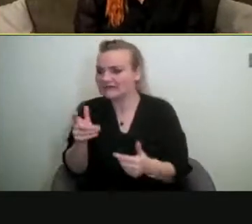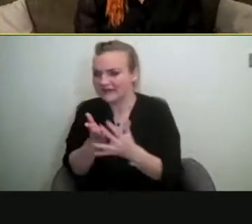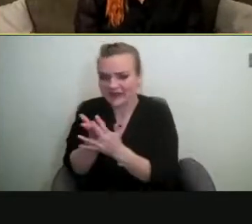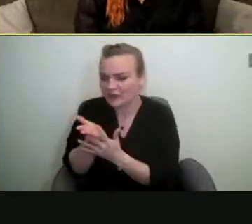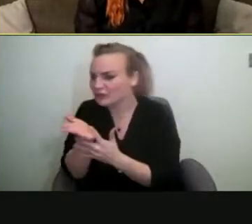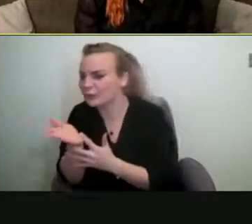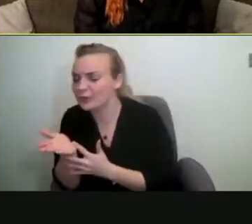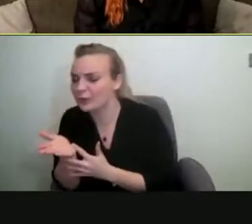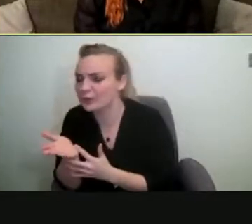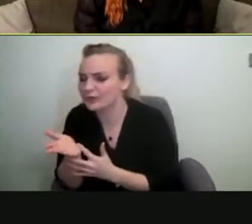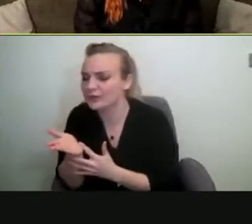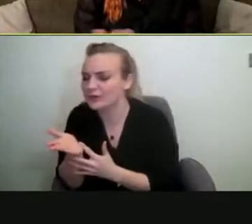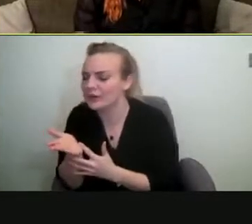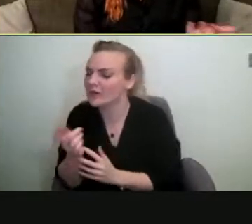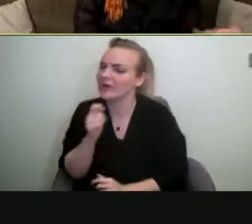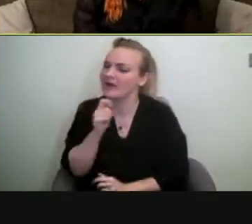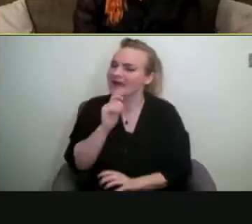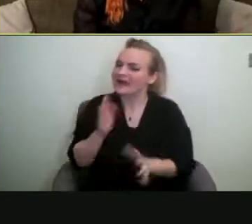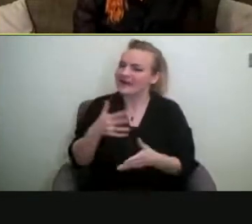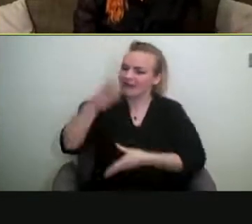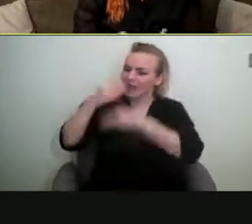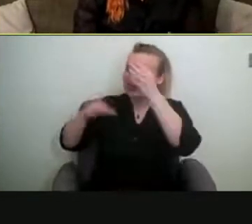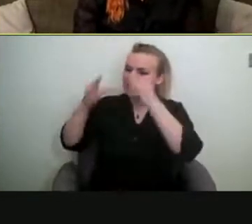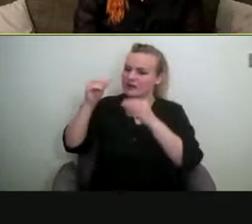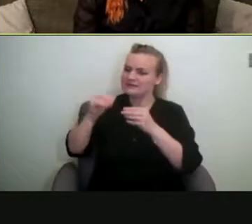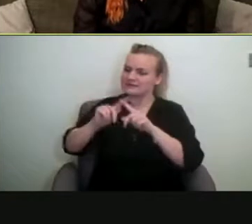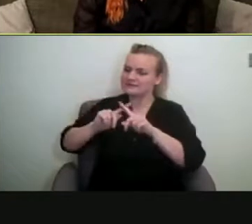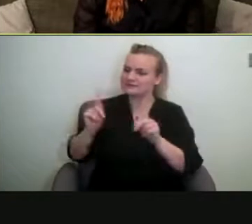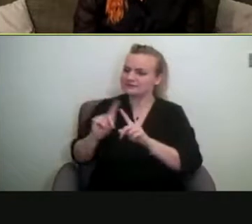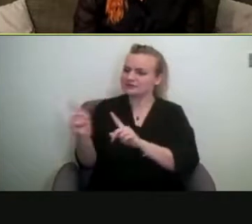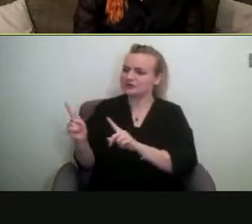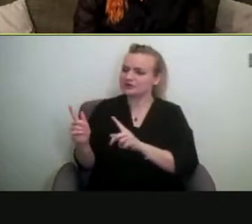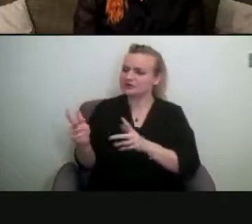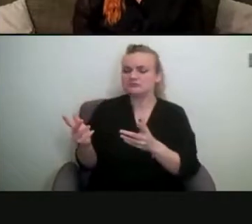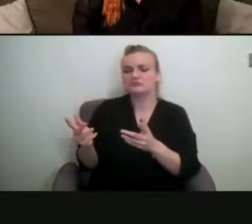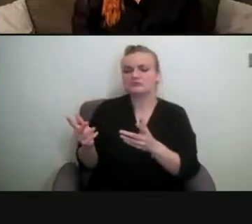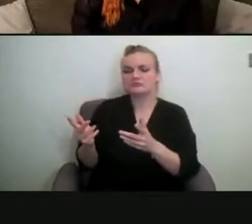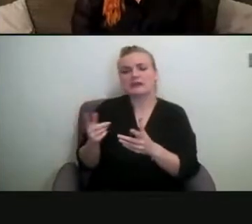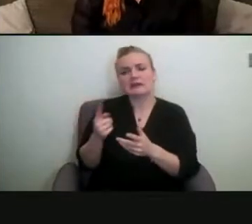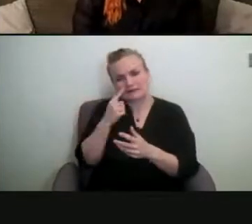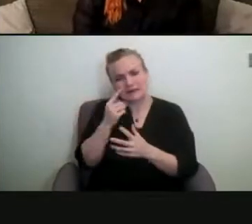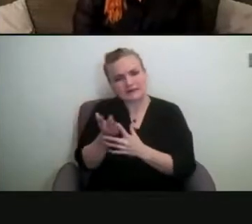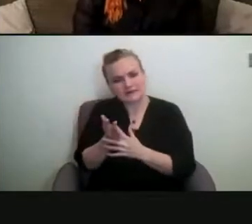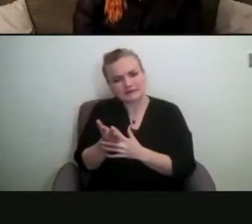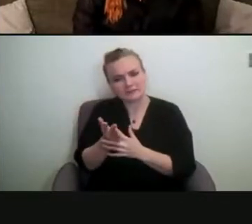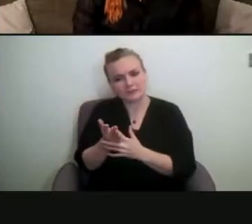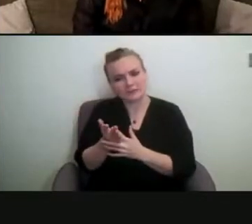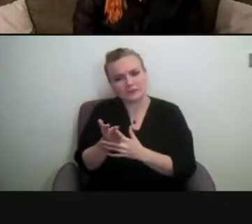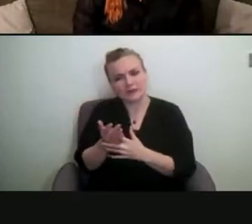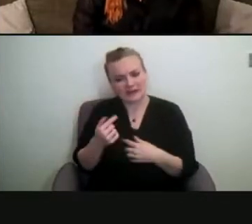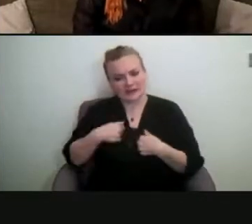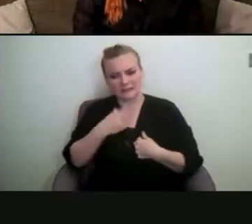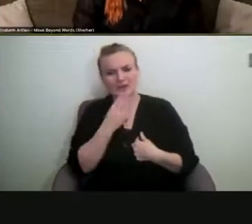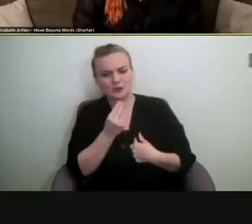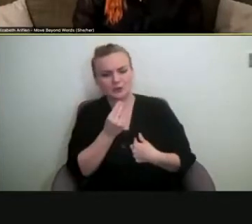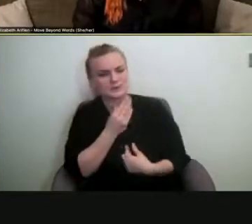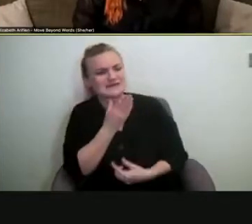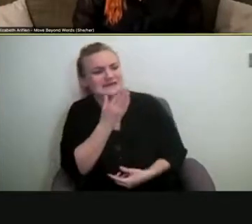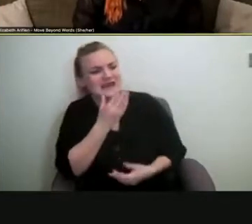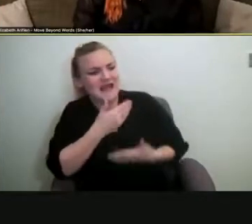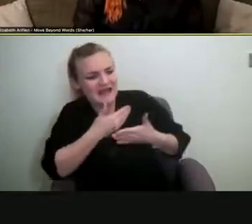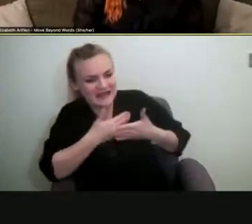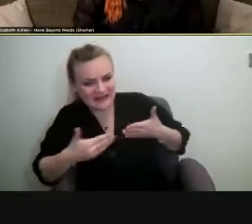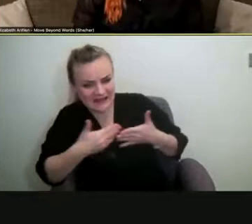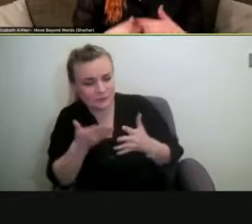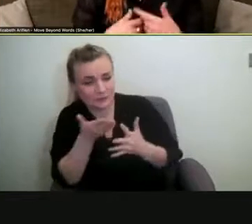may have a learning difference? Am I using accessible language? I